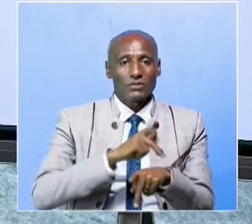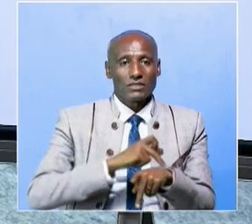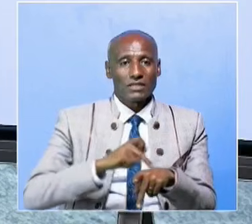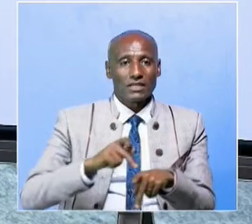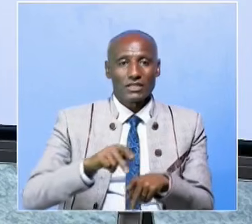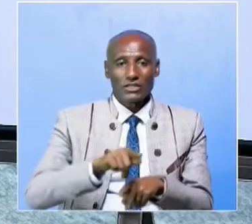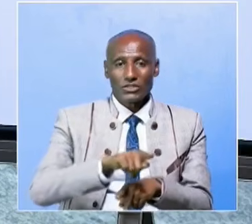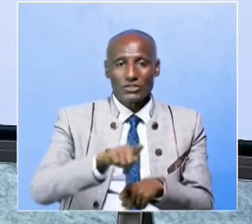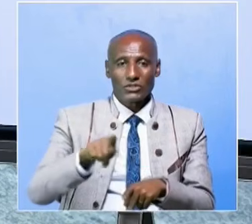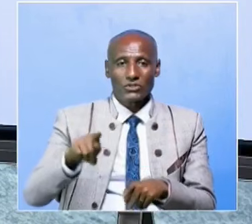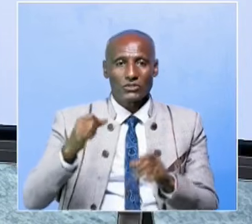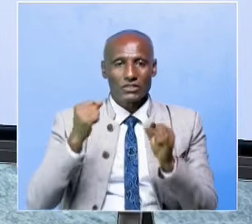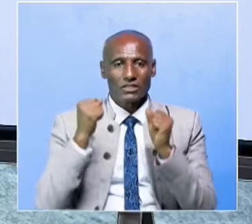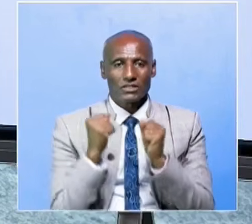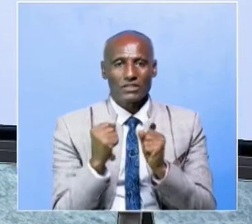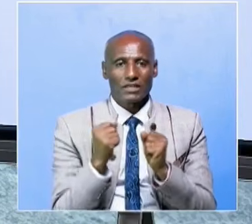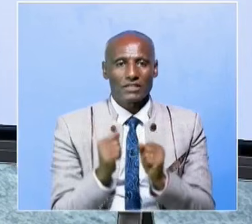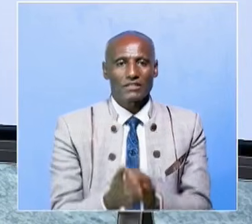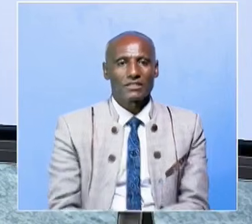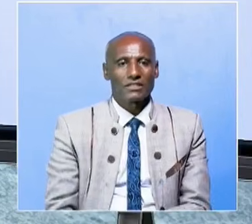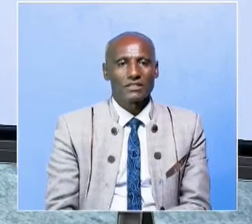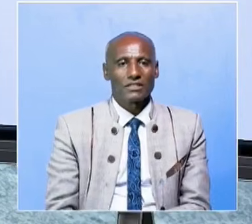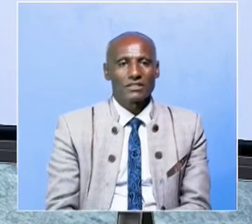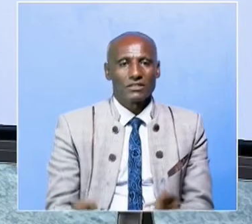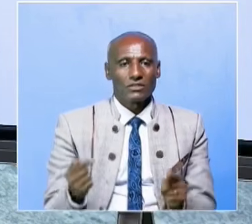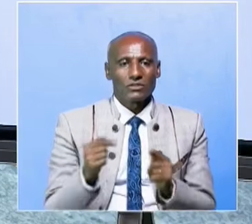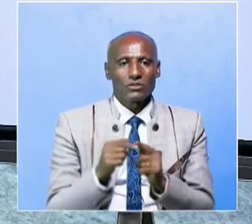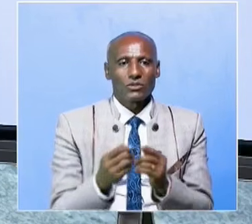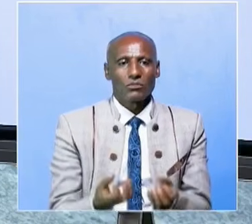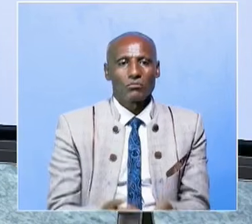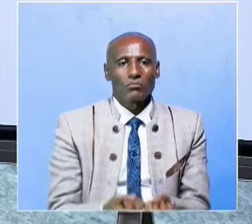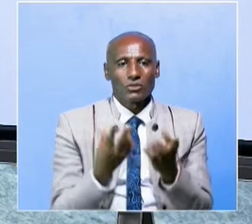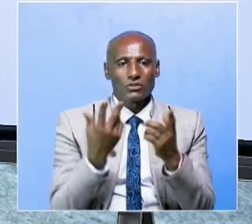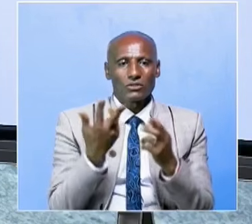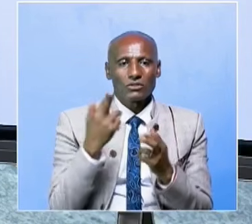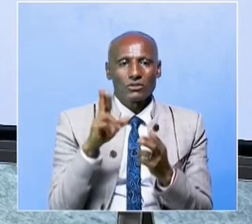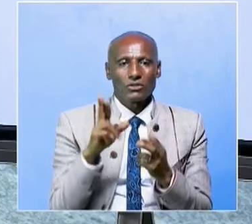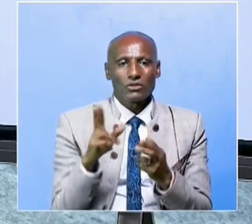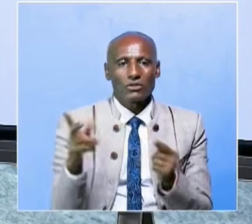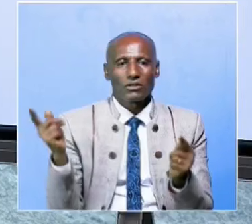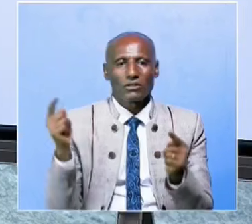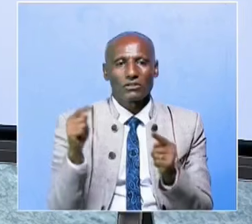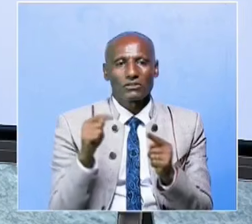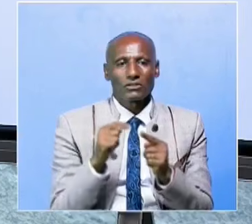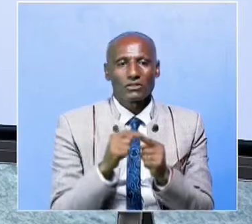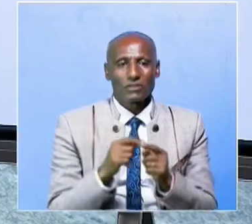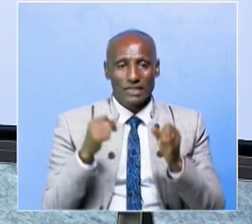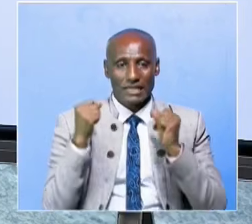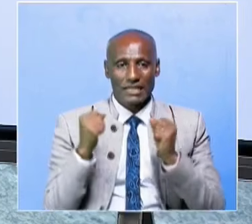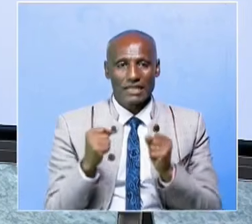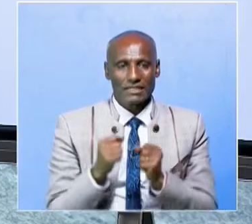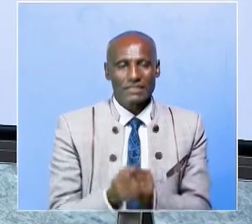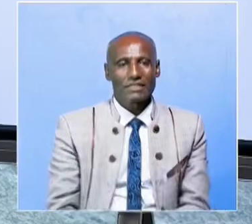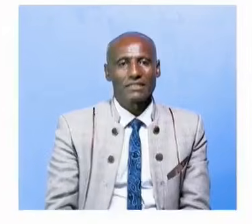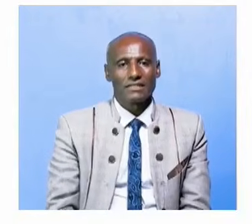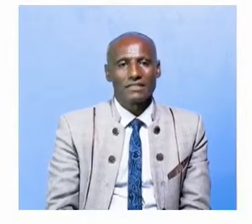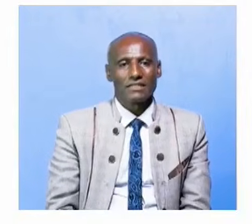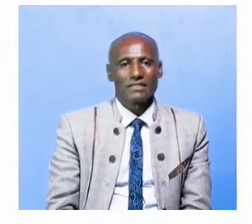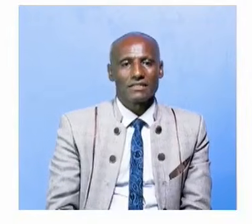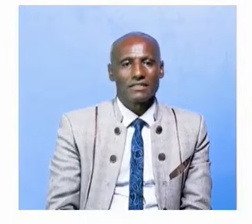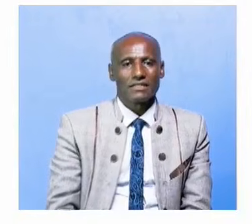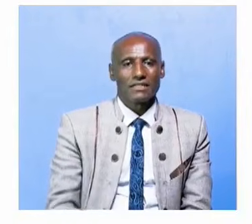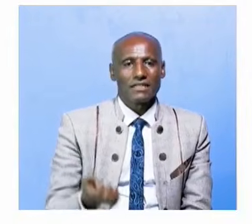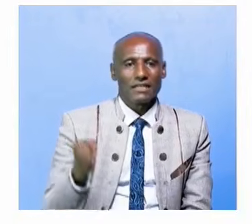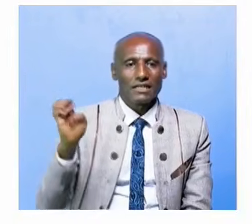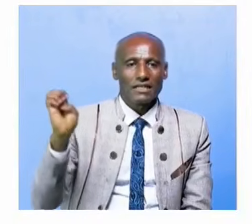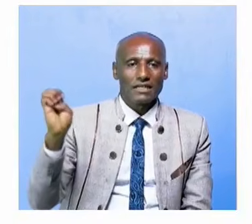strength. To what? To boost your strength or to enhance, right? To